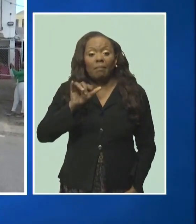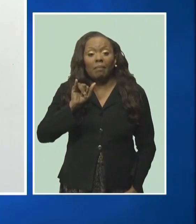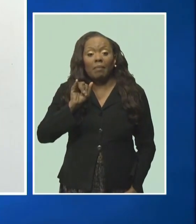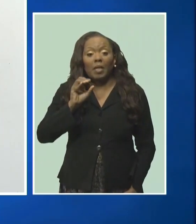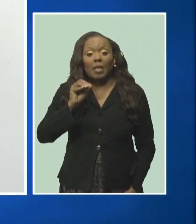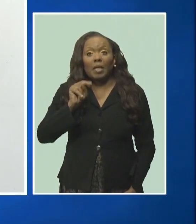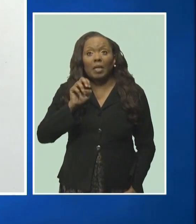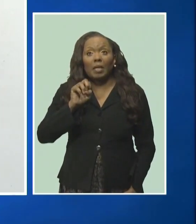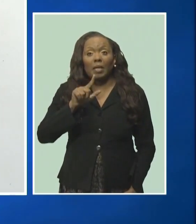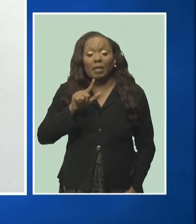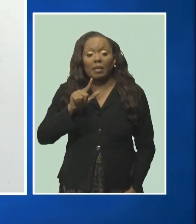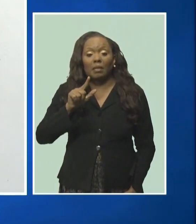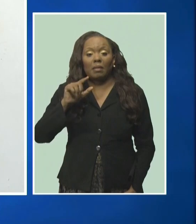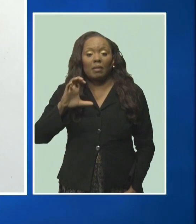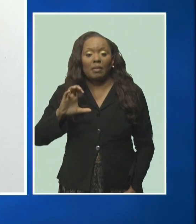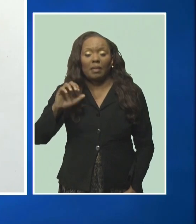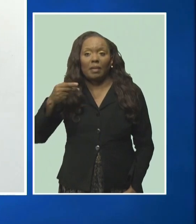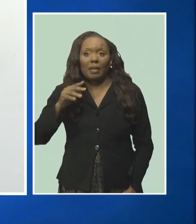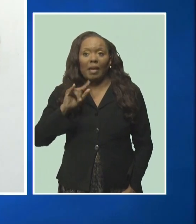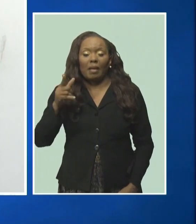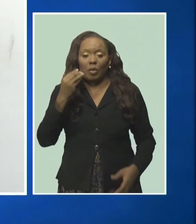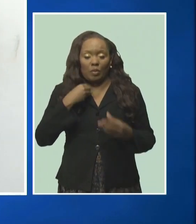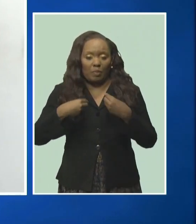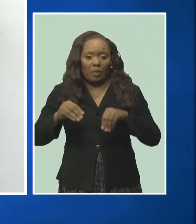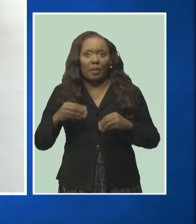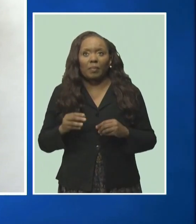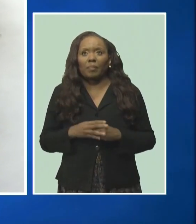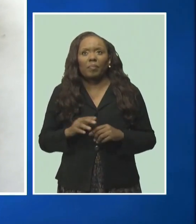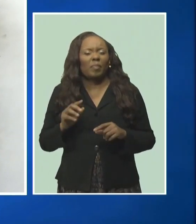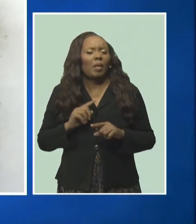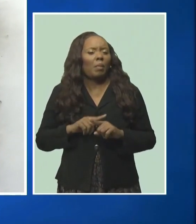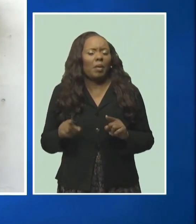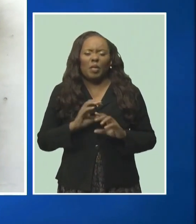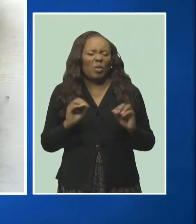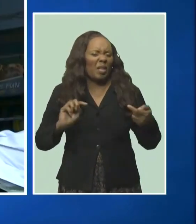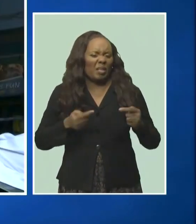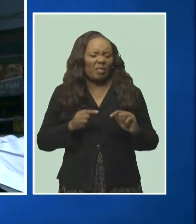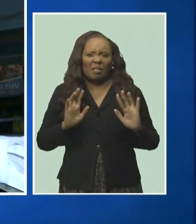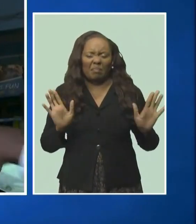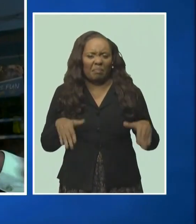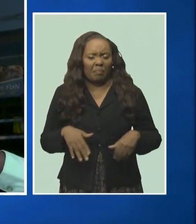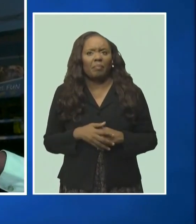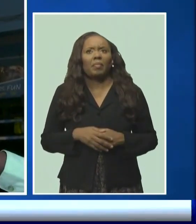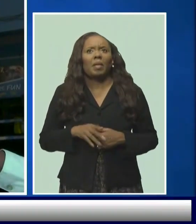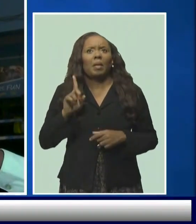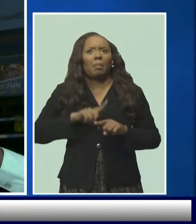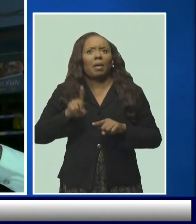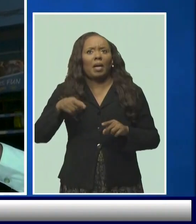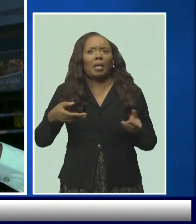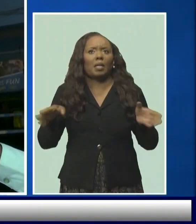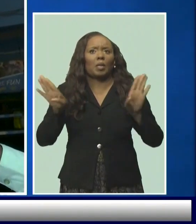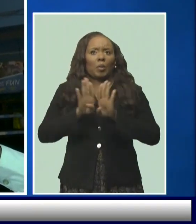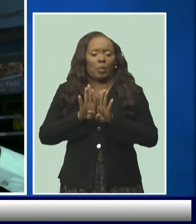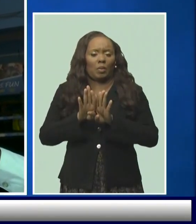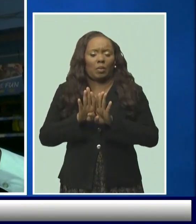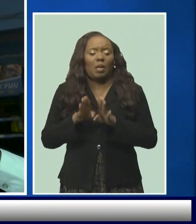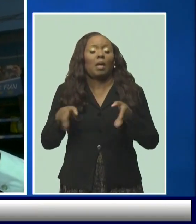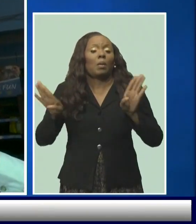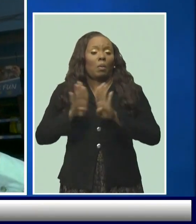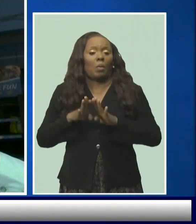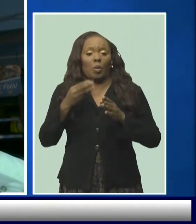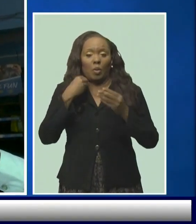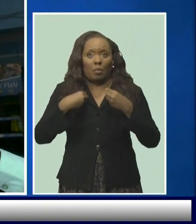Look, we have to be realistic. We need to manage the monkey populations on